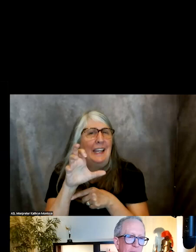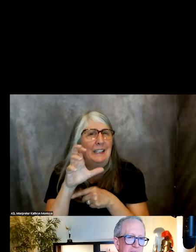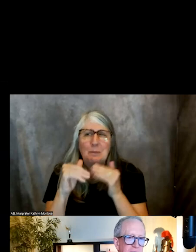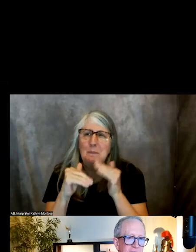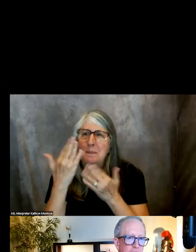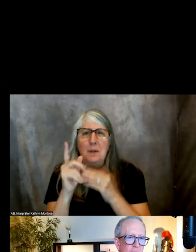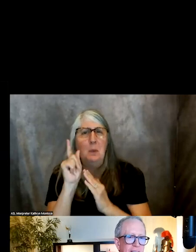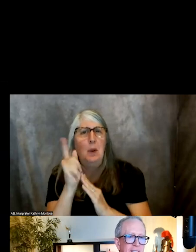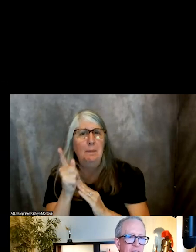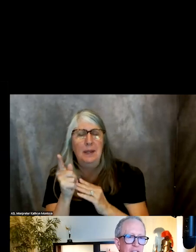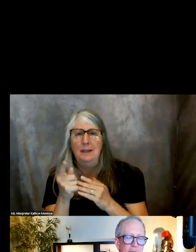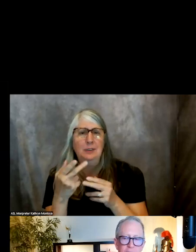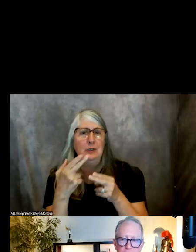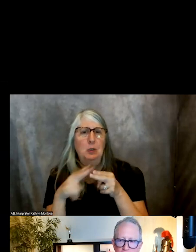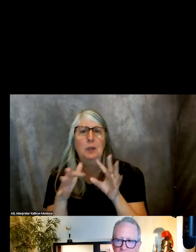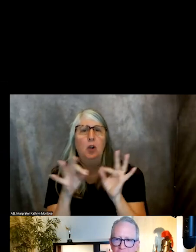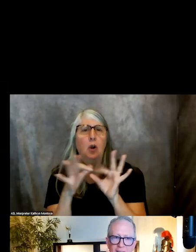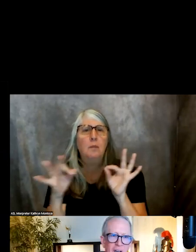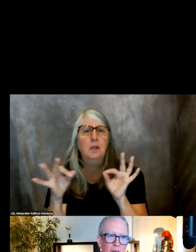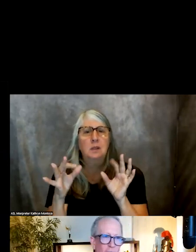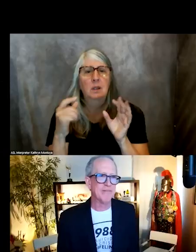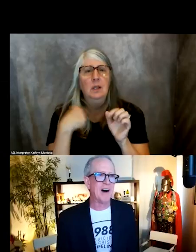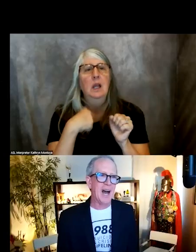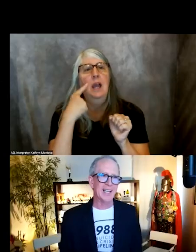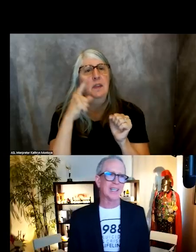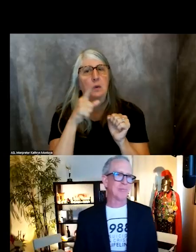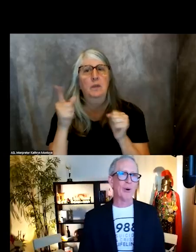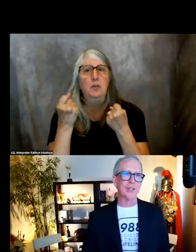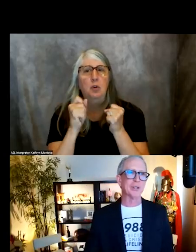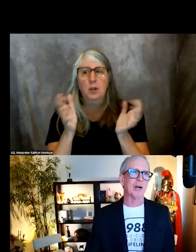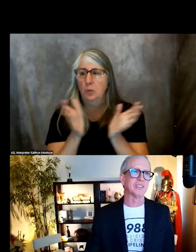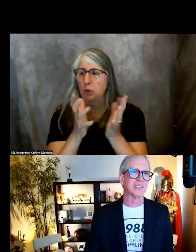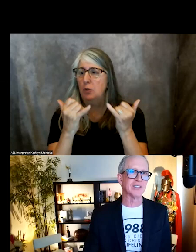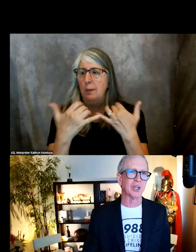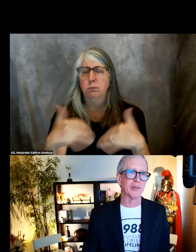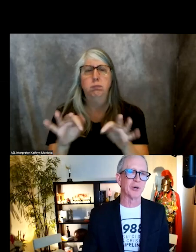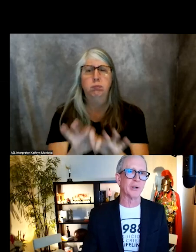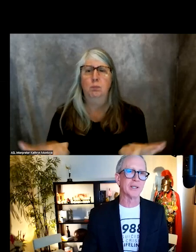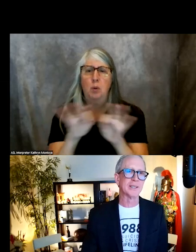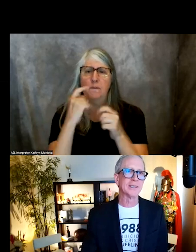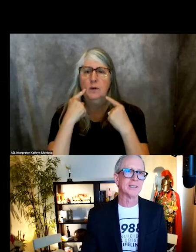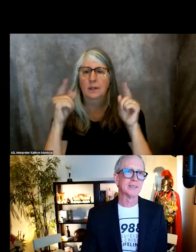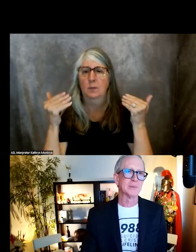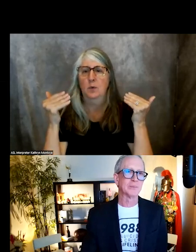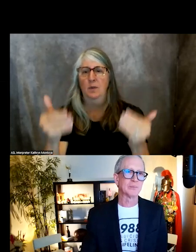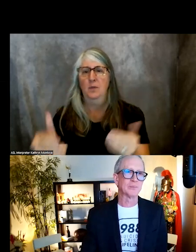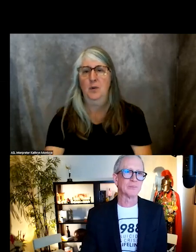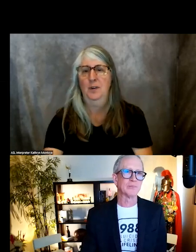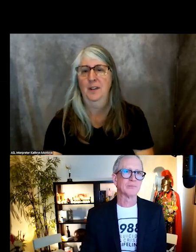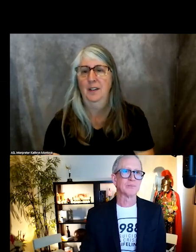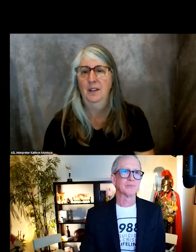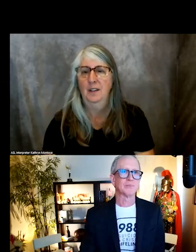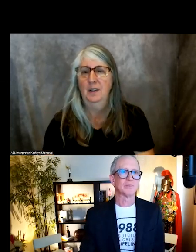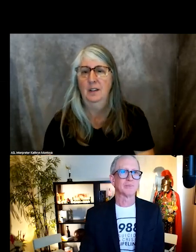think the points Vic are trying to push today are vitally important to our success going forward. Yeah, thanks,